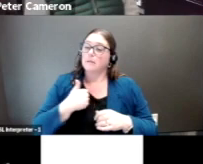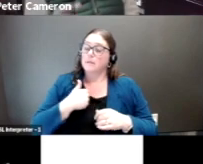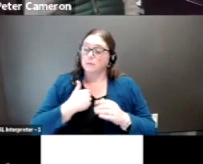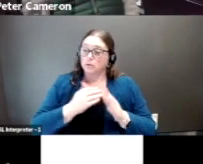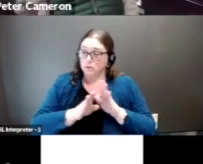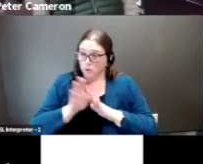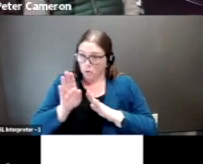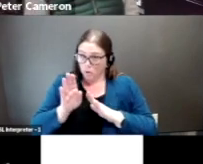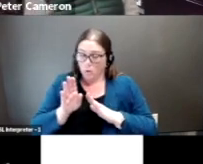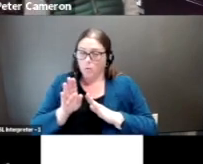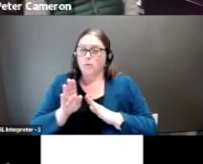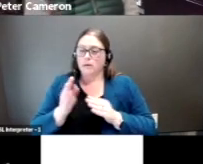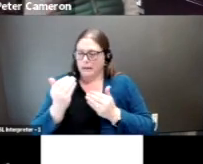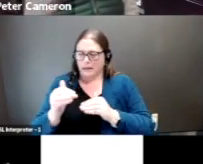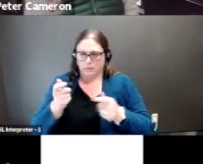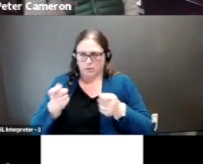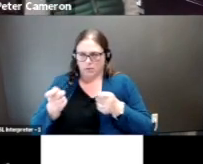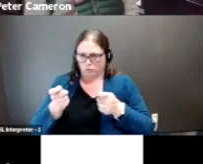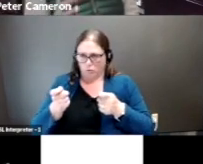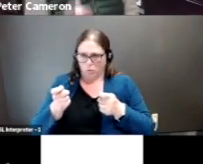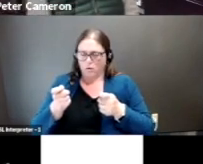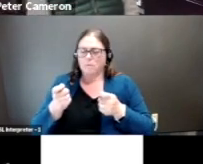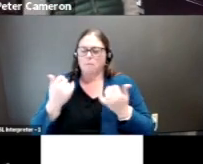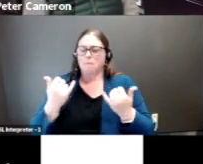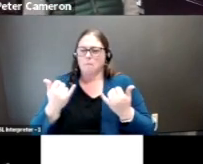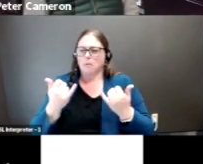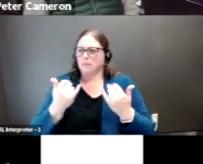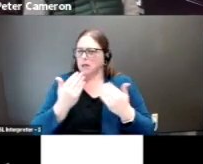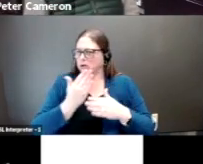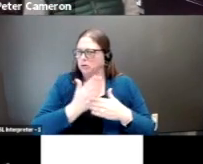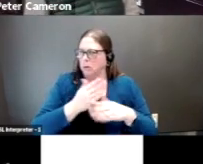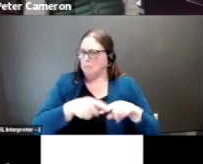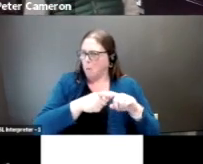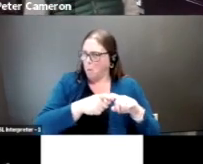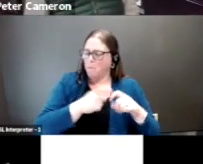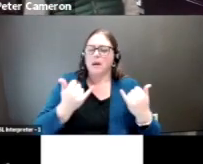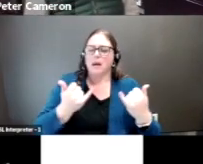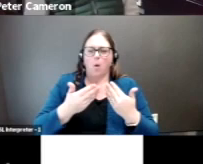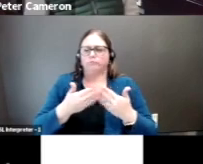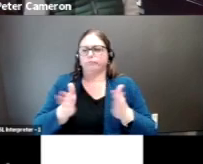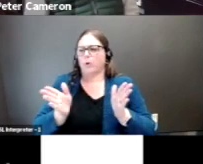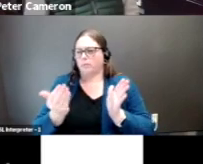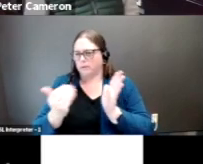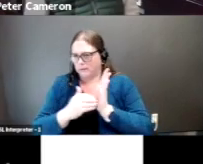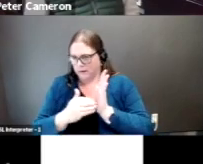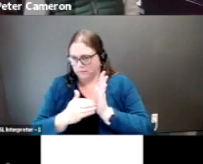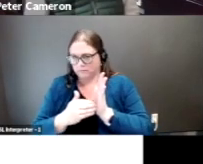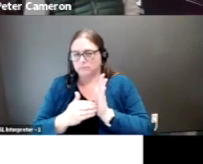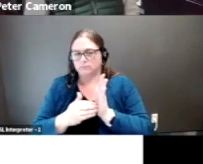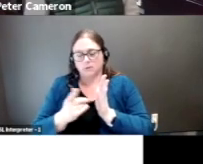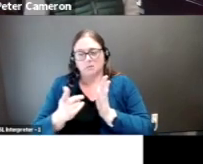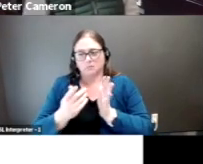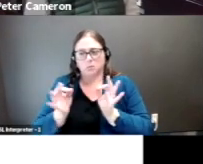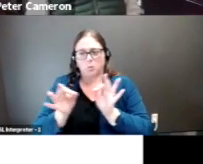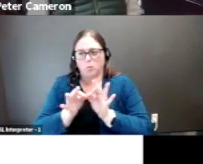worked well, but now they're opening and they're expanding and getting more members. Stocksy United.